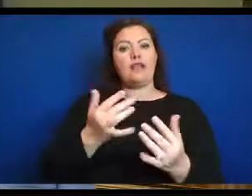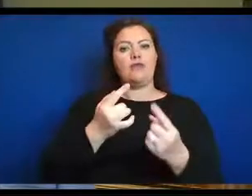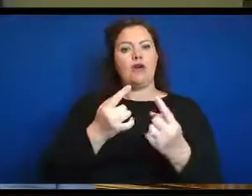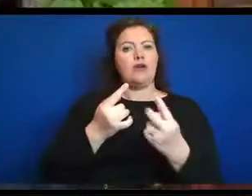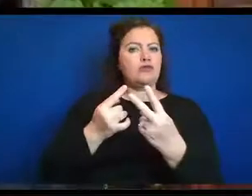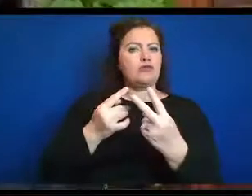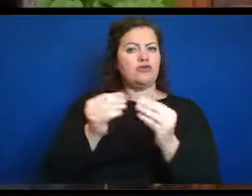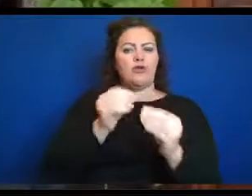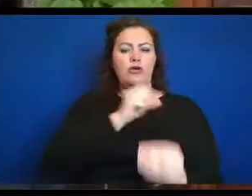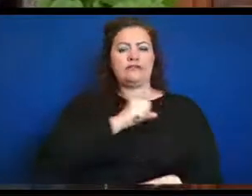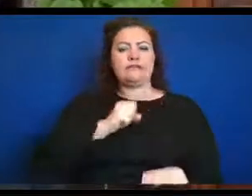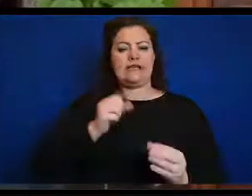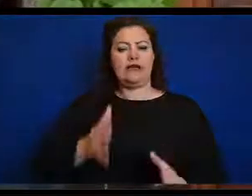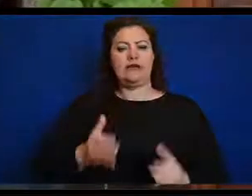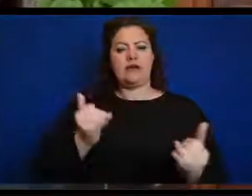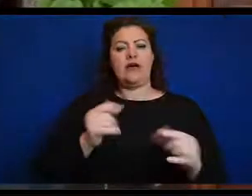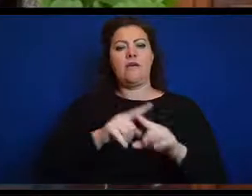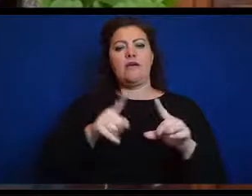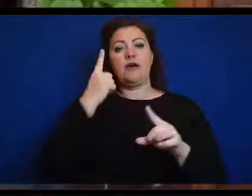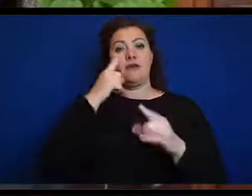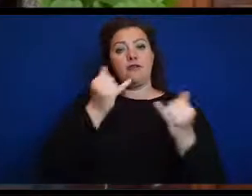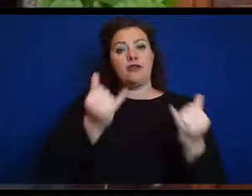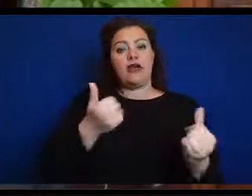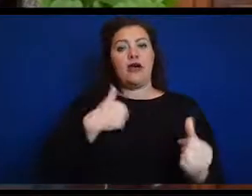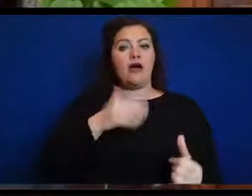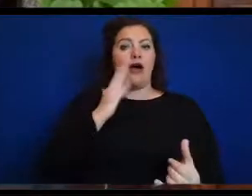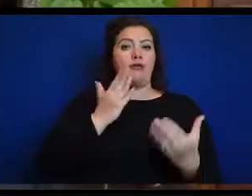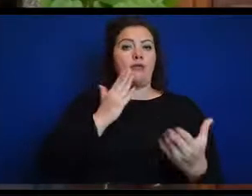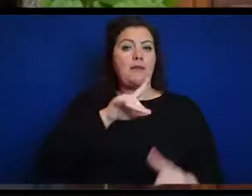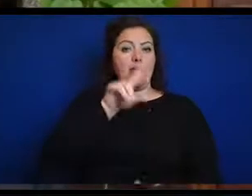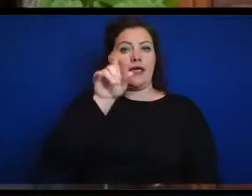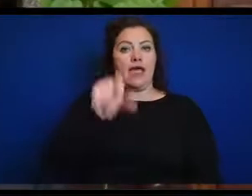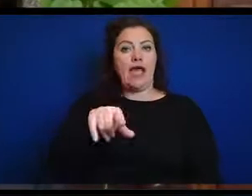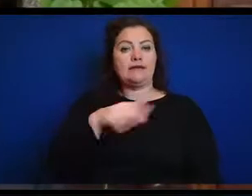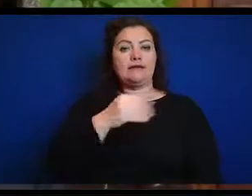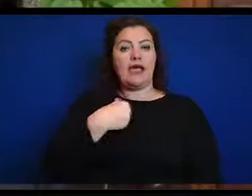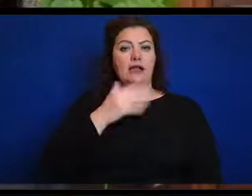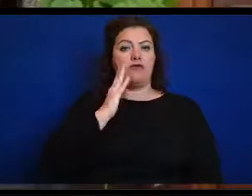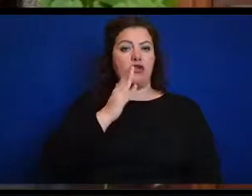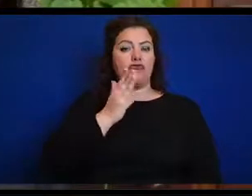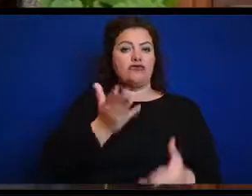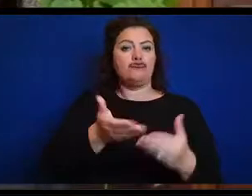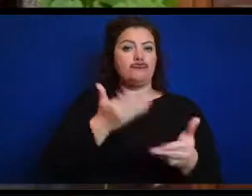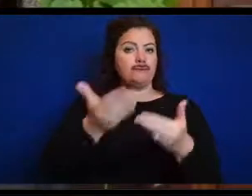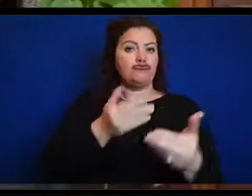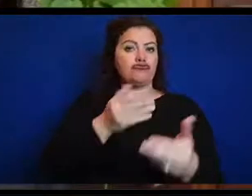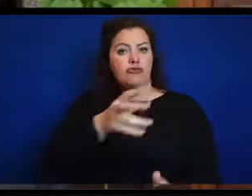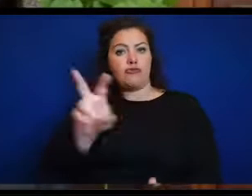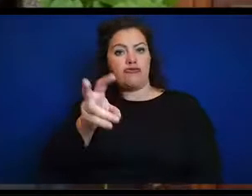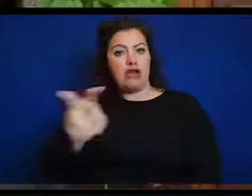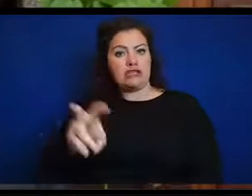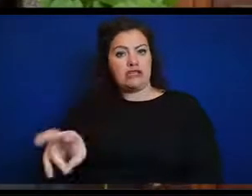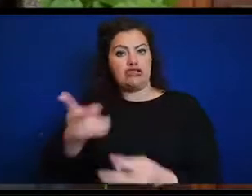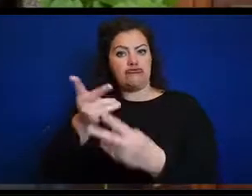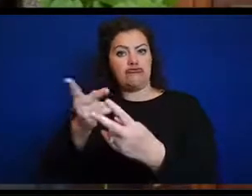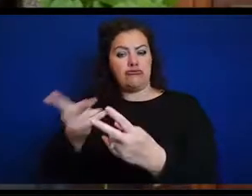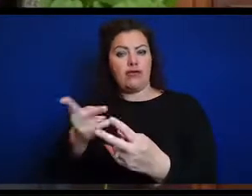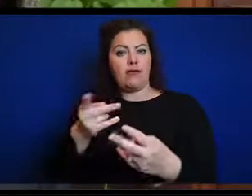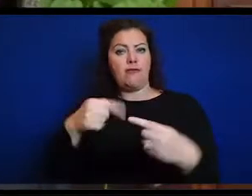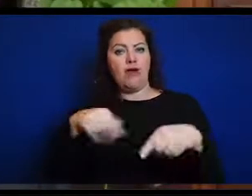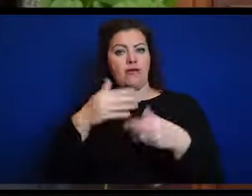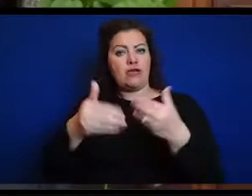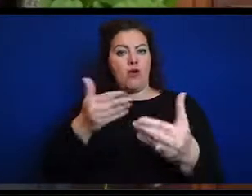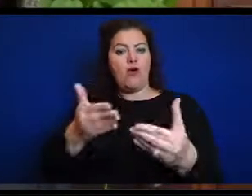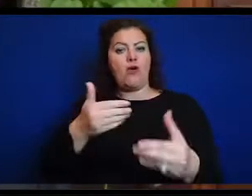but in the interim, I'll get a question and then we'll transition as we go. I wanted